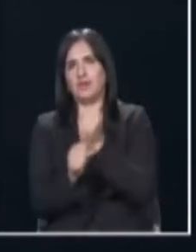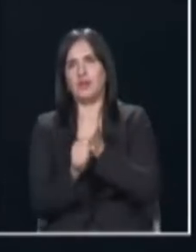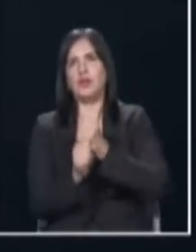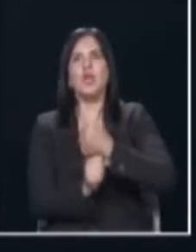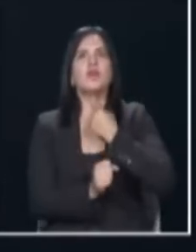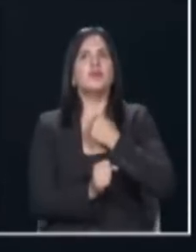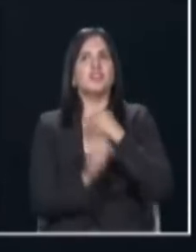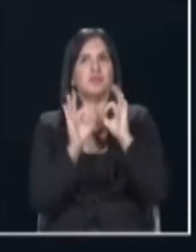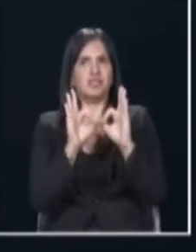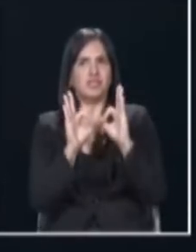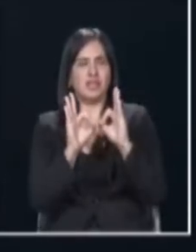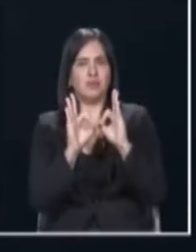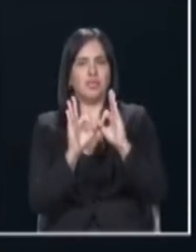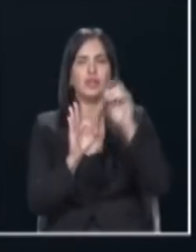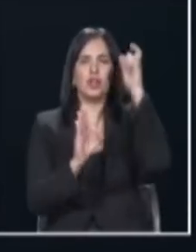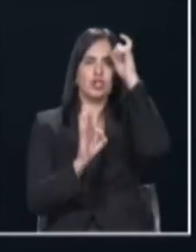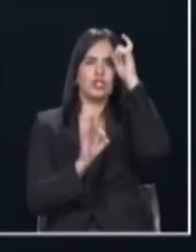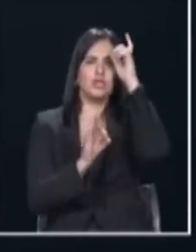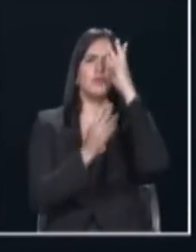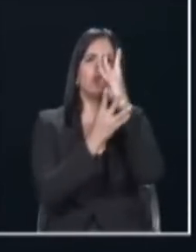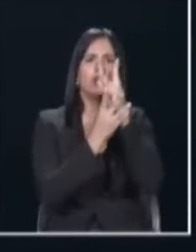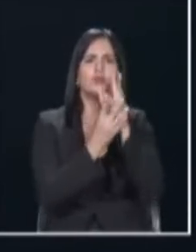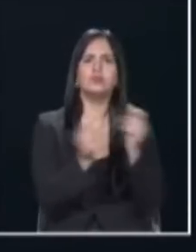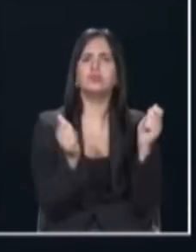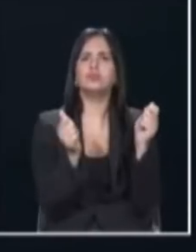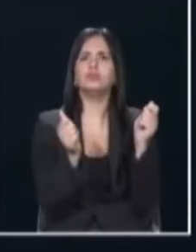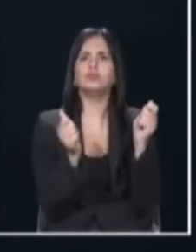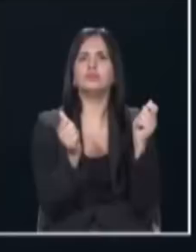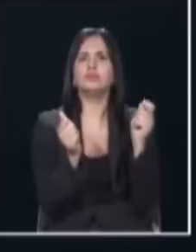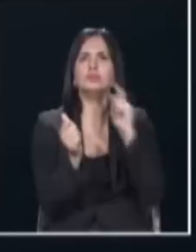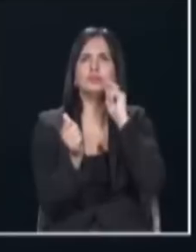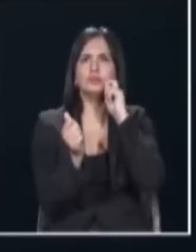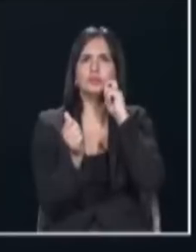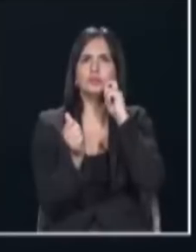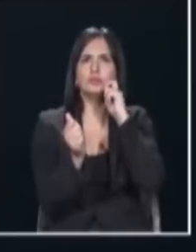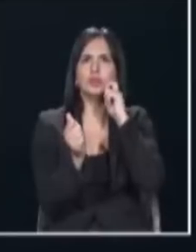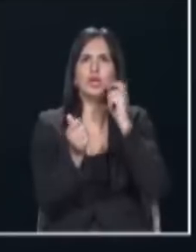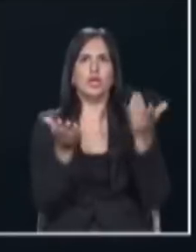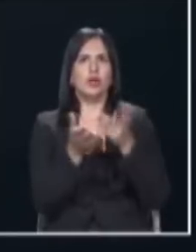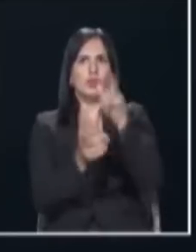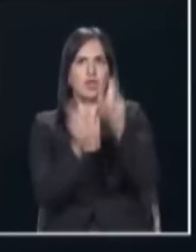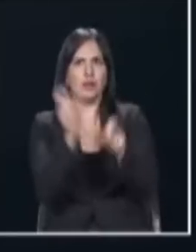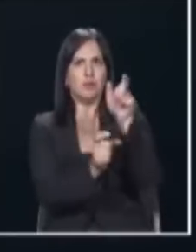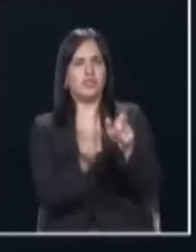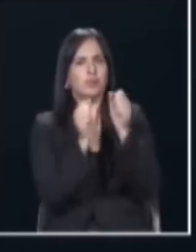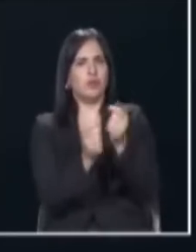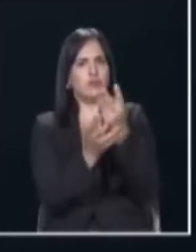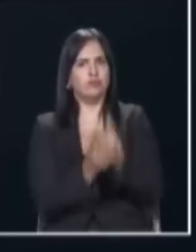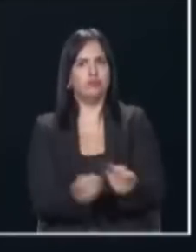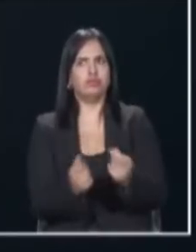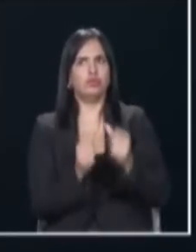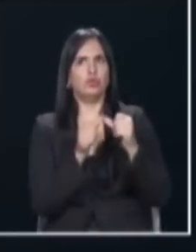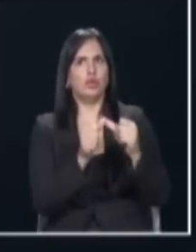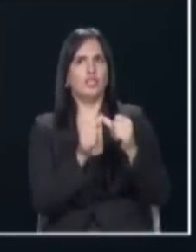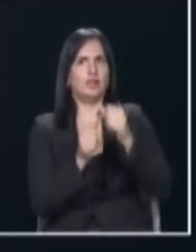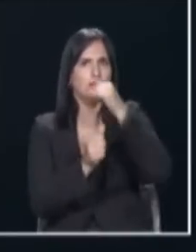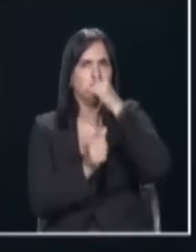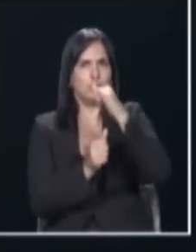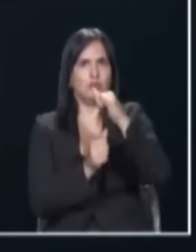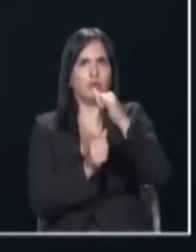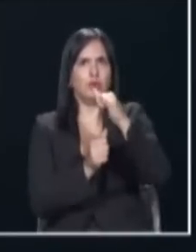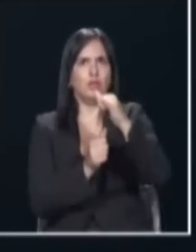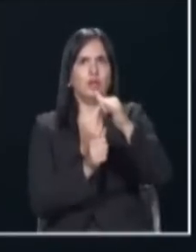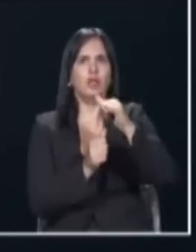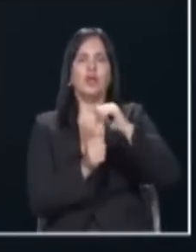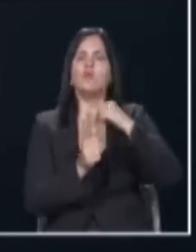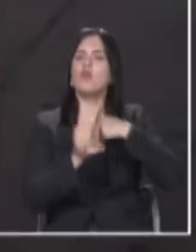interested in distinction and time due to environmental change or other factors this led me